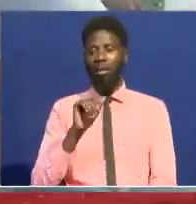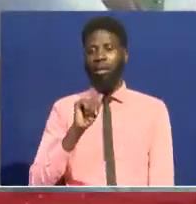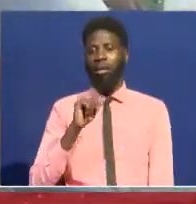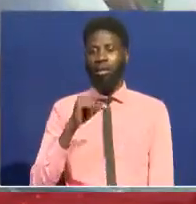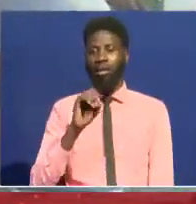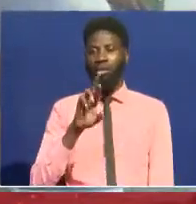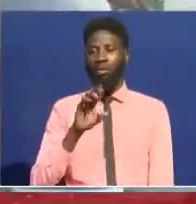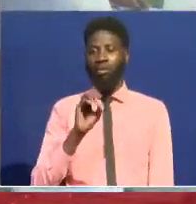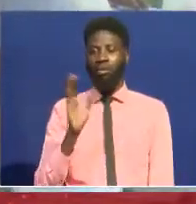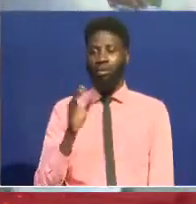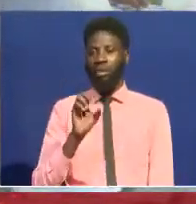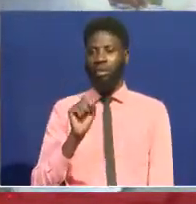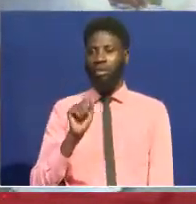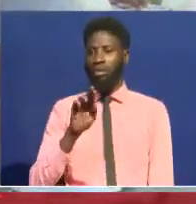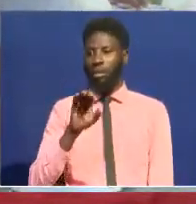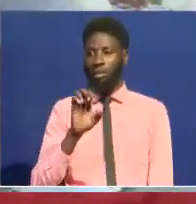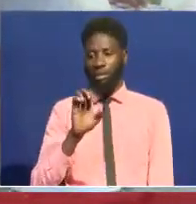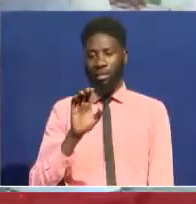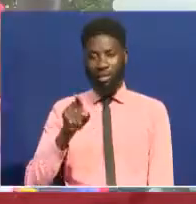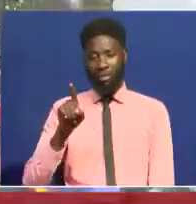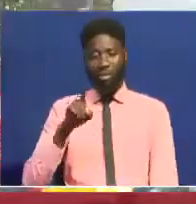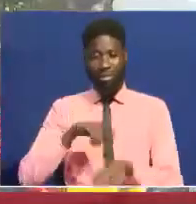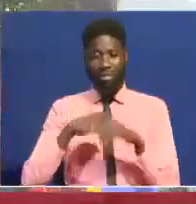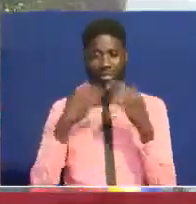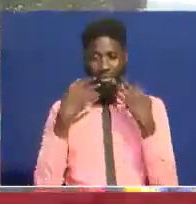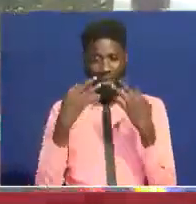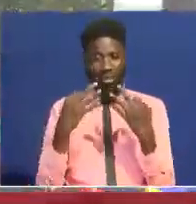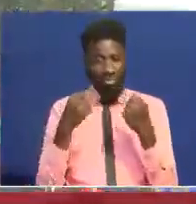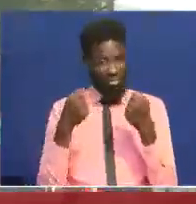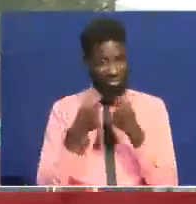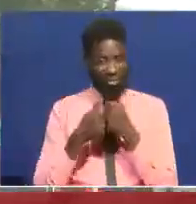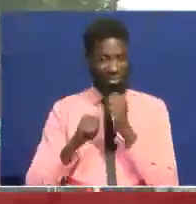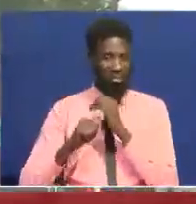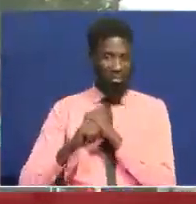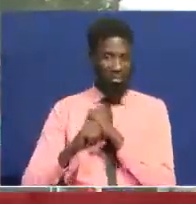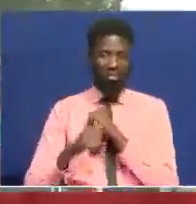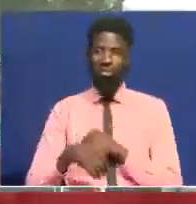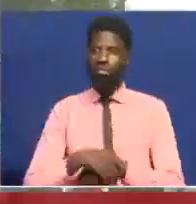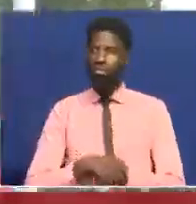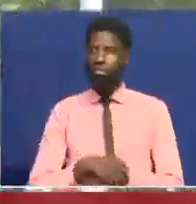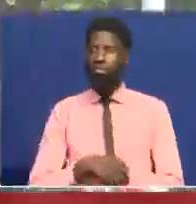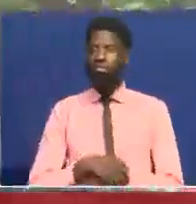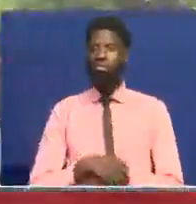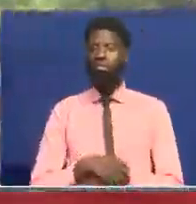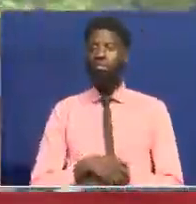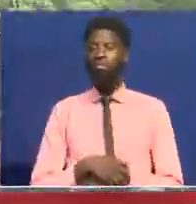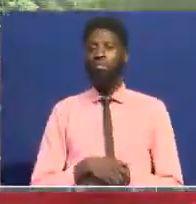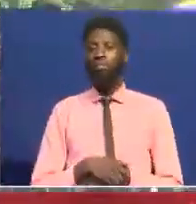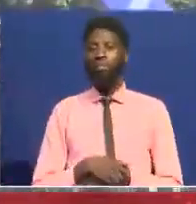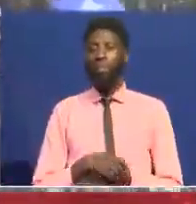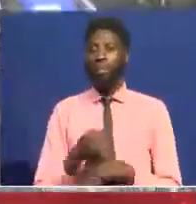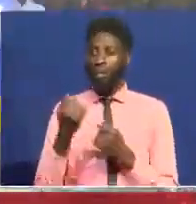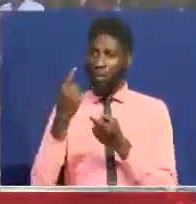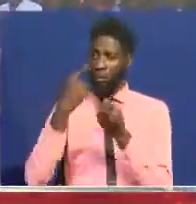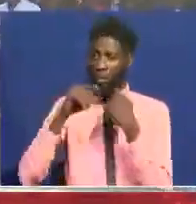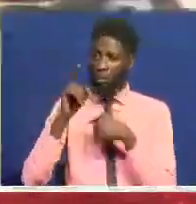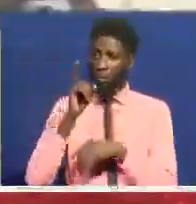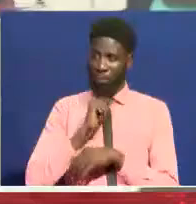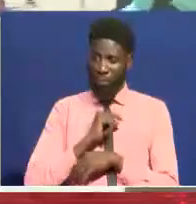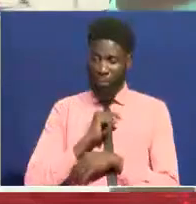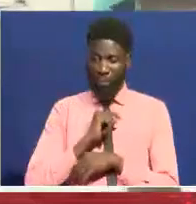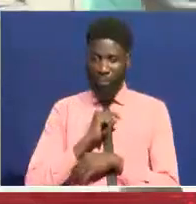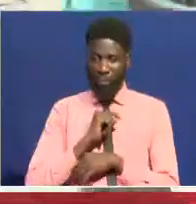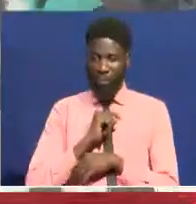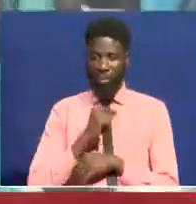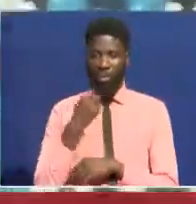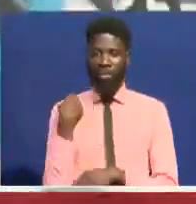School, the eventual winners, had other ideas in the finals. The South Nyanza-based team beat the reigning Nyanza champs to clinch the winner's medal.